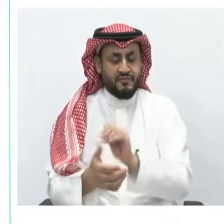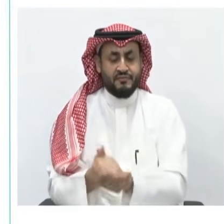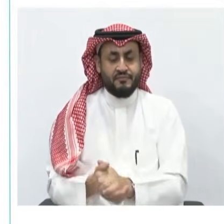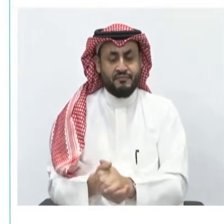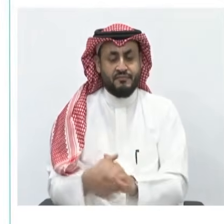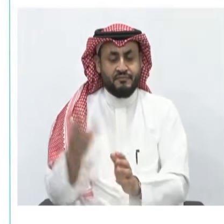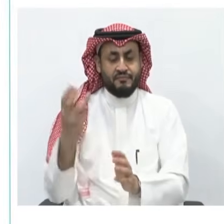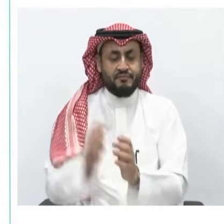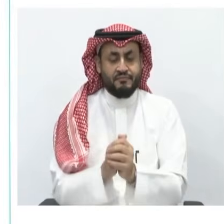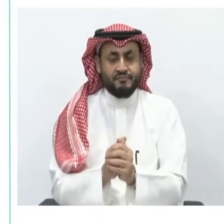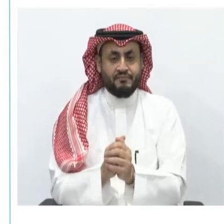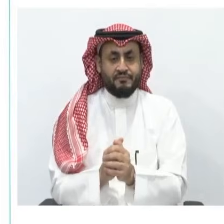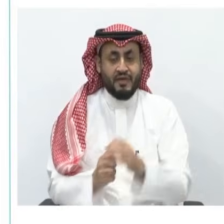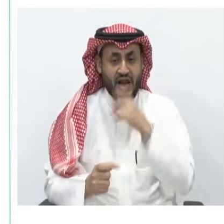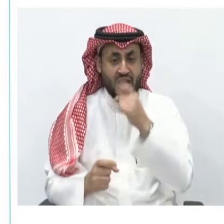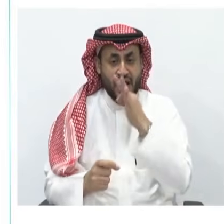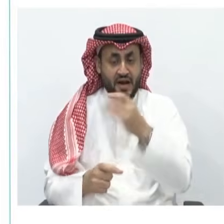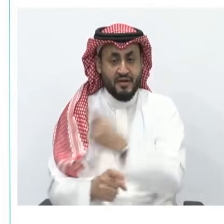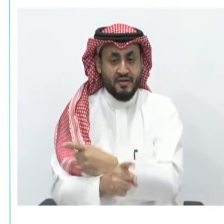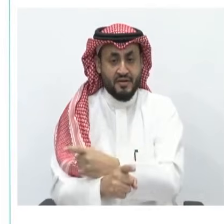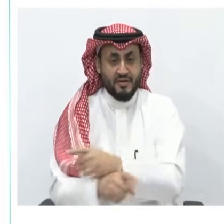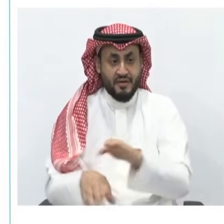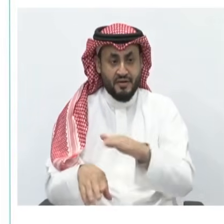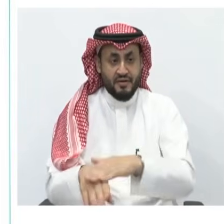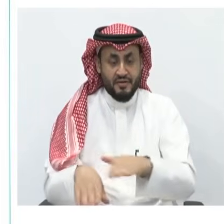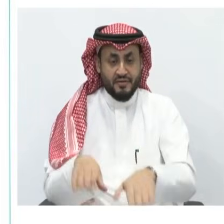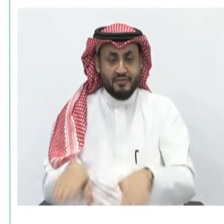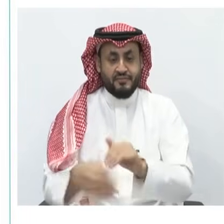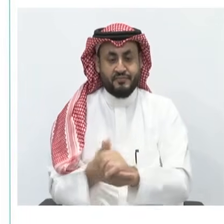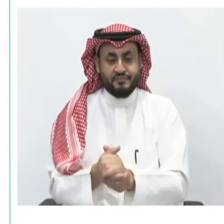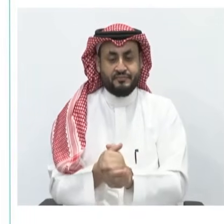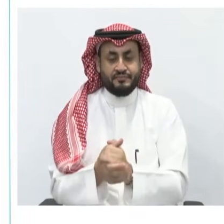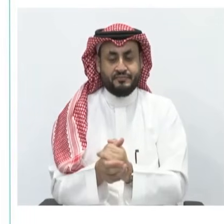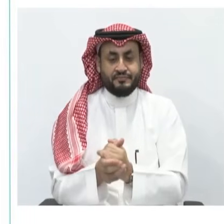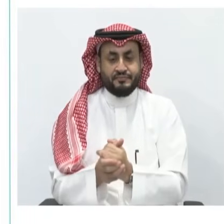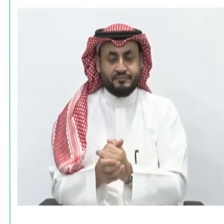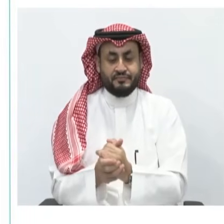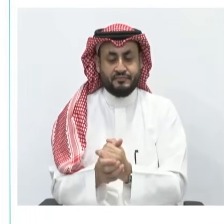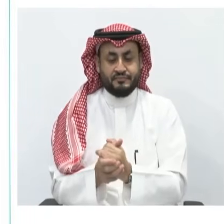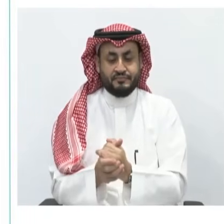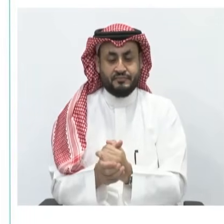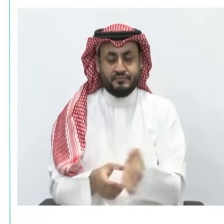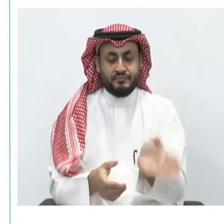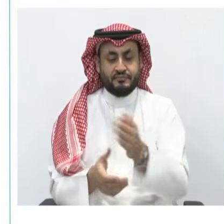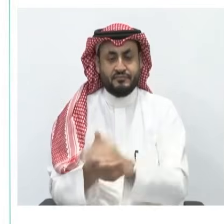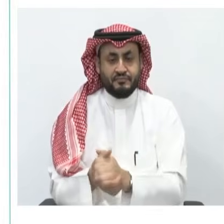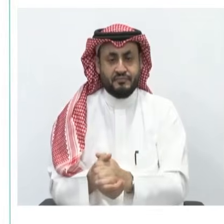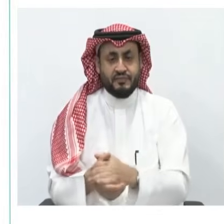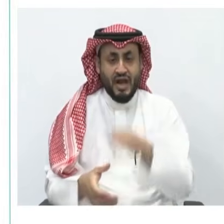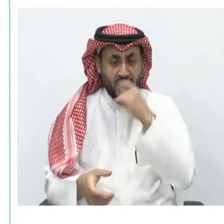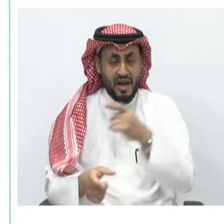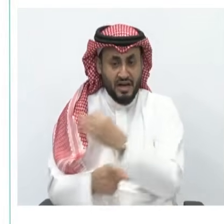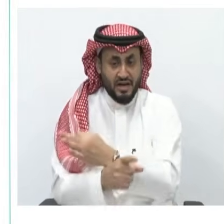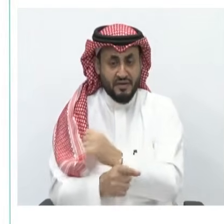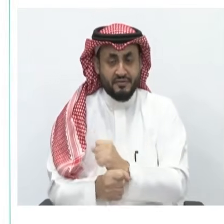Excellent. The teacher says, touch your toes. Yes, excellent. You touch it. Excellent. What about this? The teacher